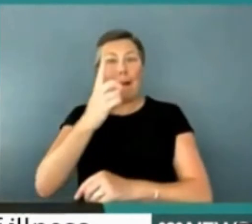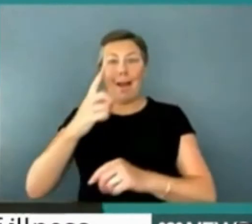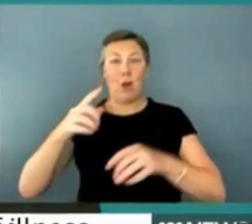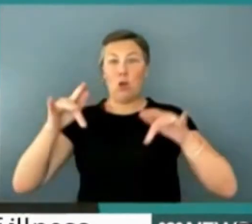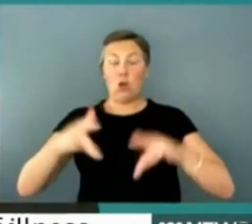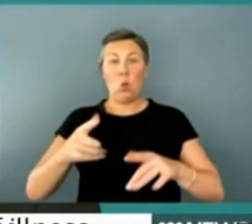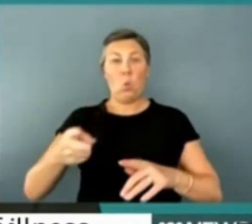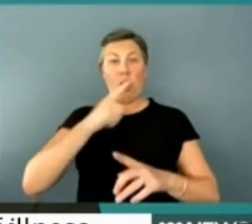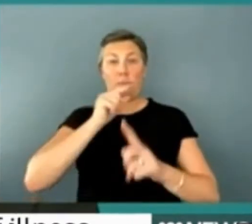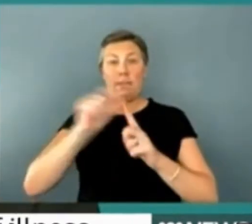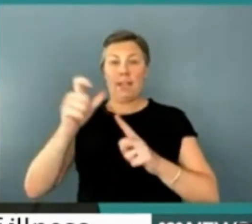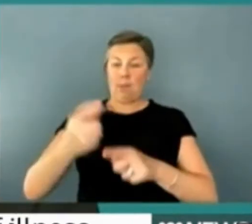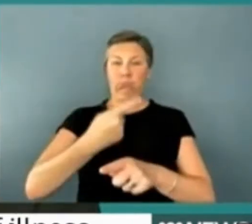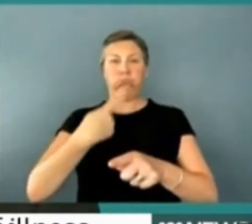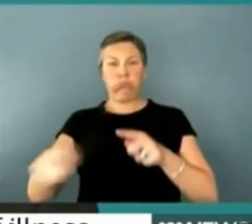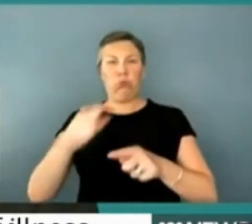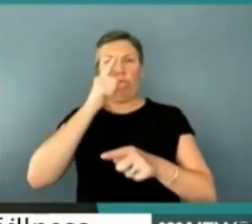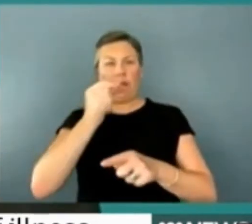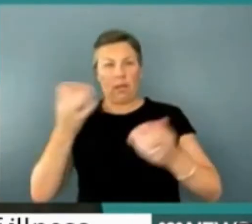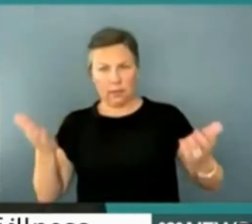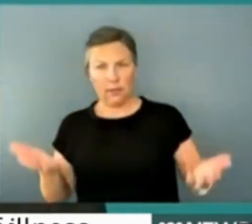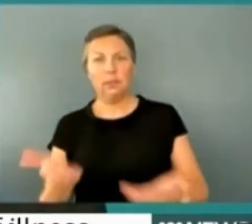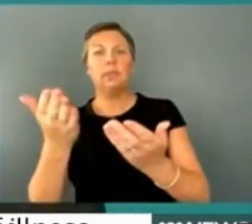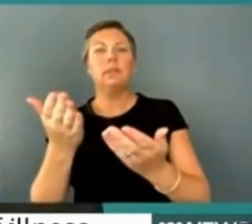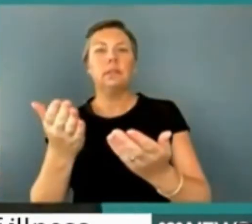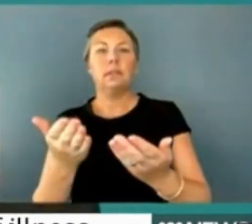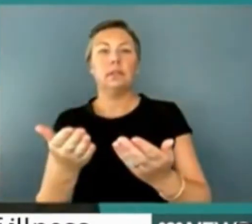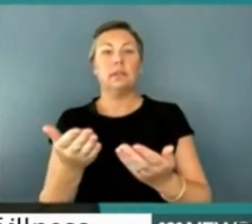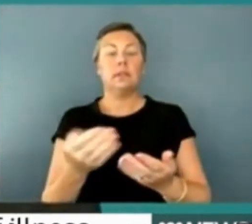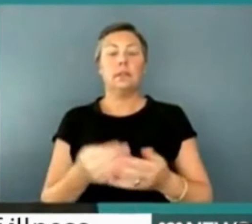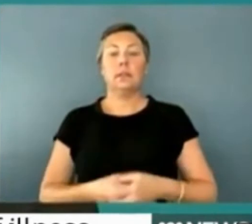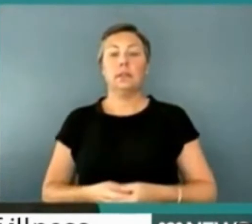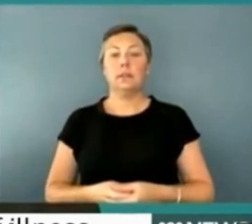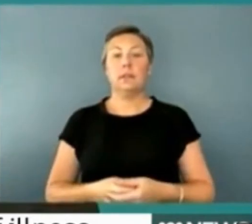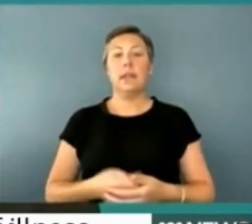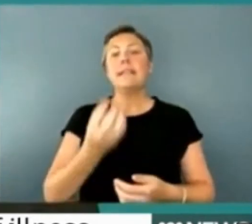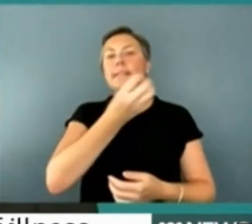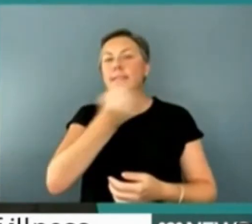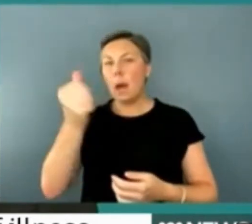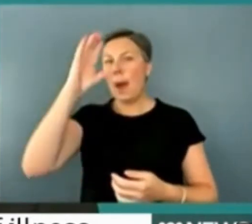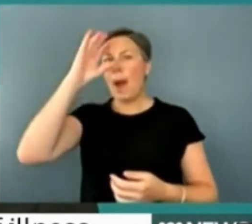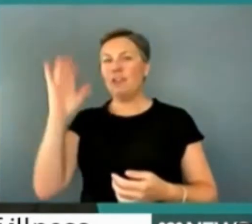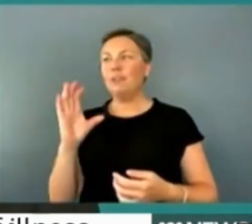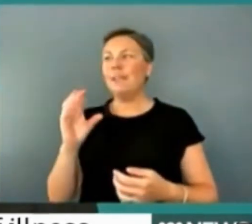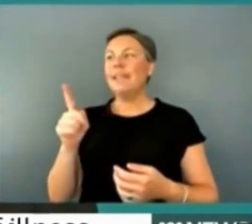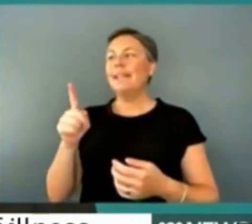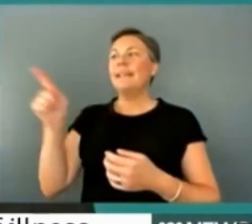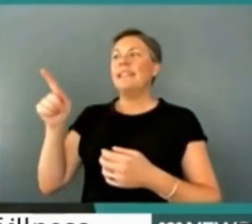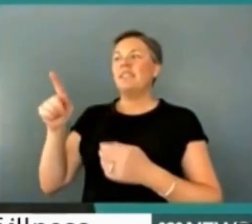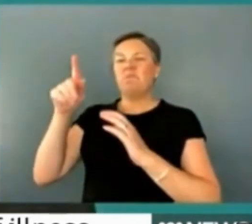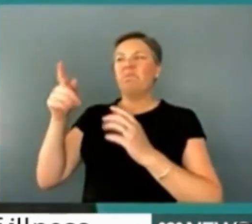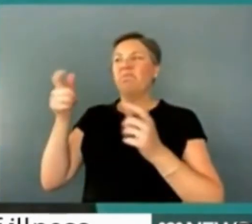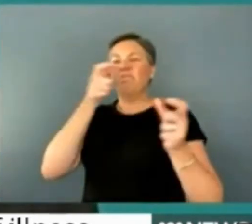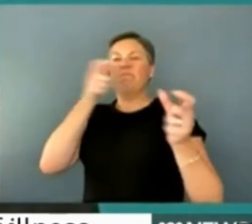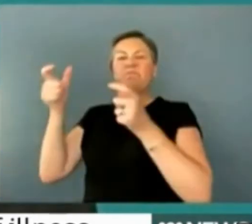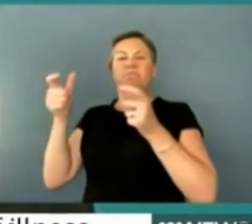distribution to the population. There are several countries in the world that have emergency use authorisation, because they have